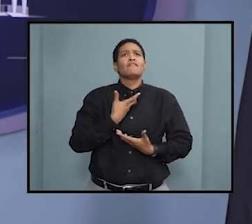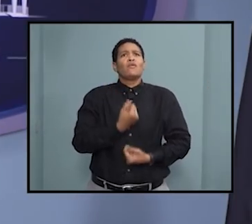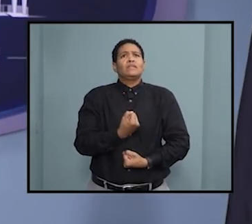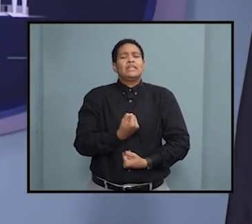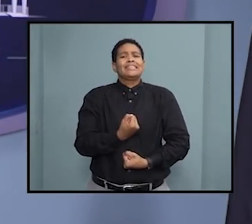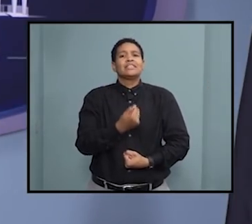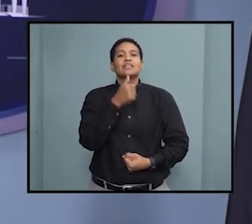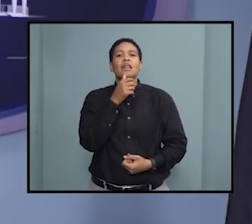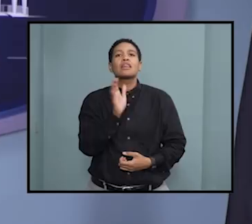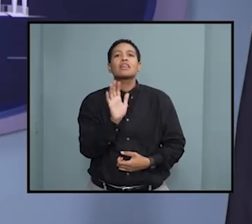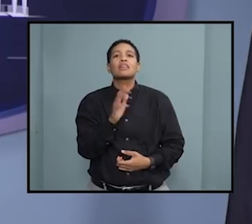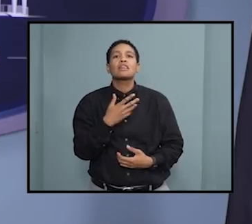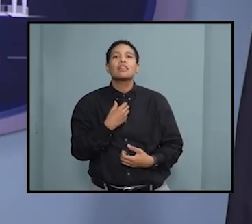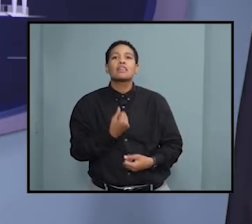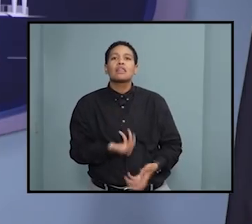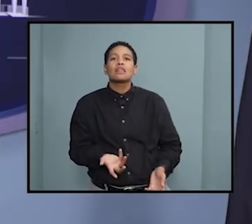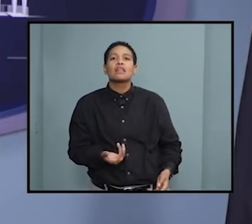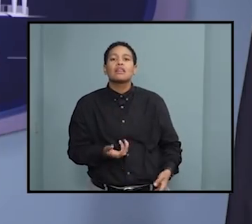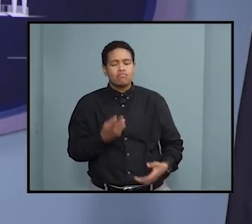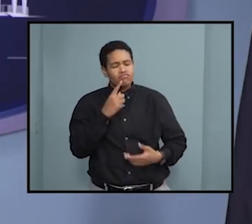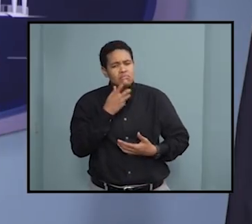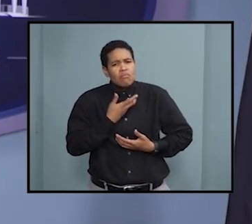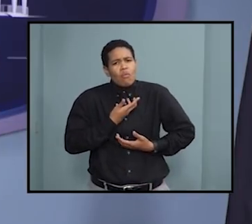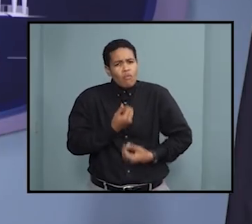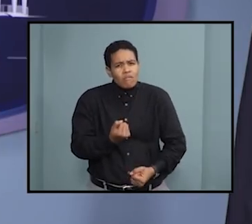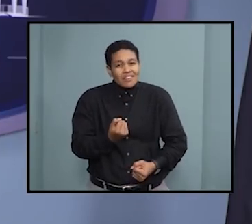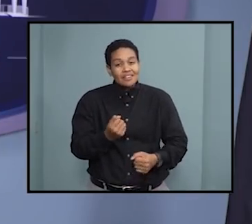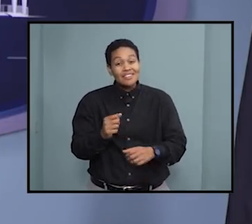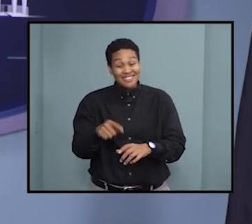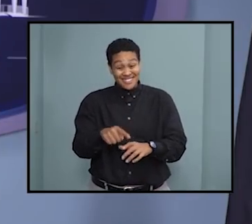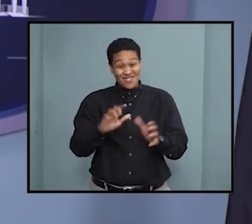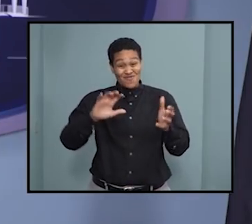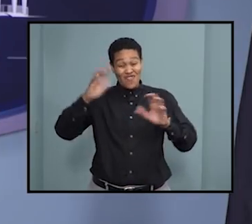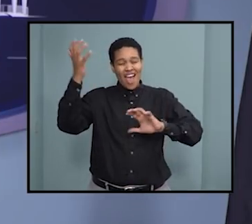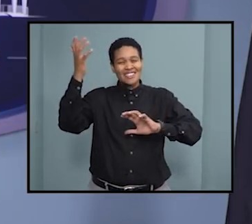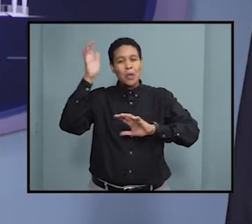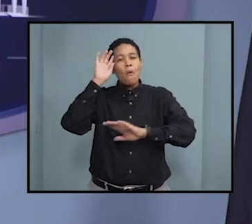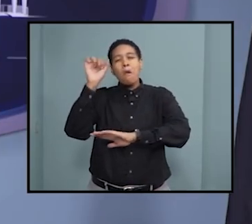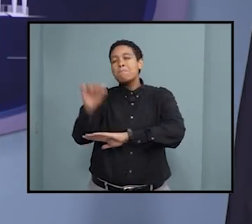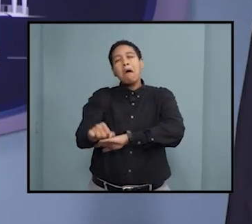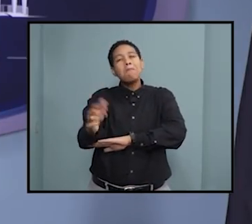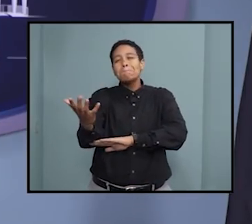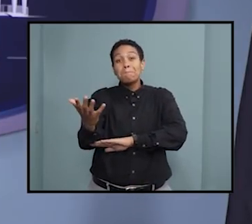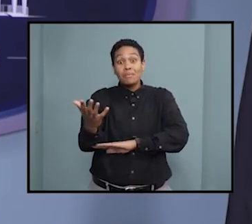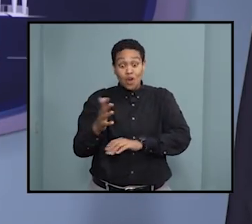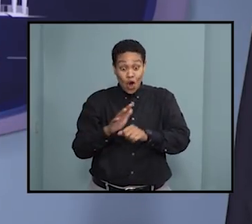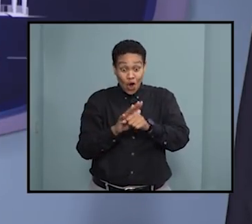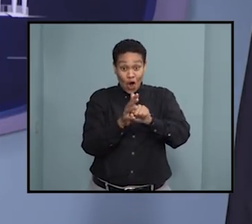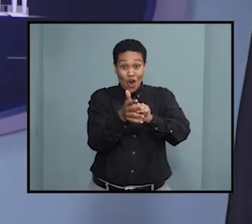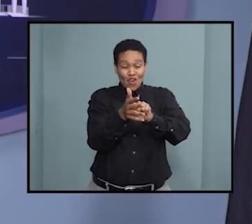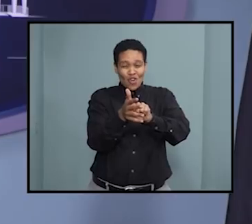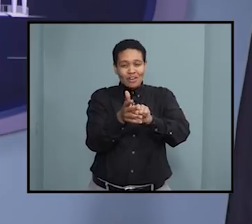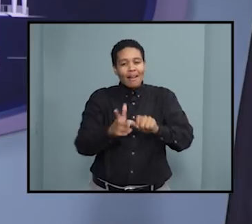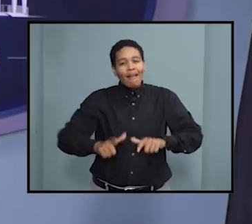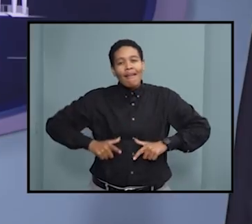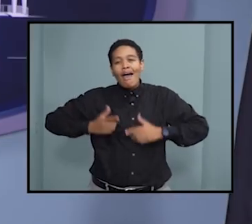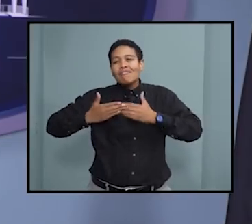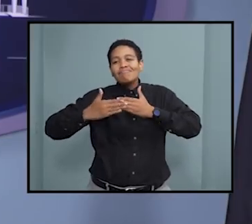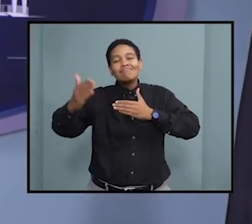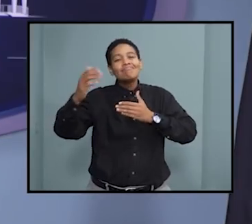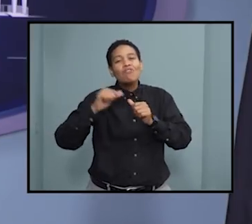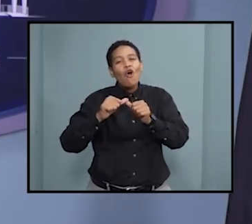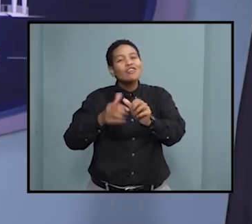well that we will come out of this crisis, that there is life after COVID, and that you